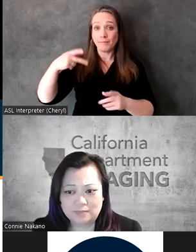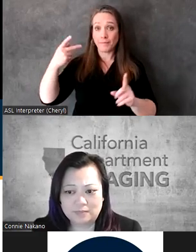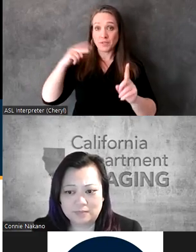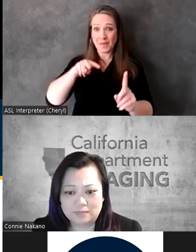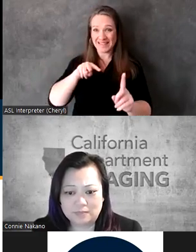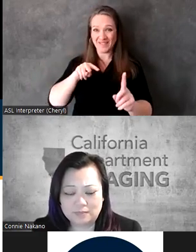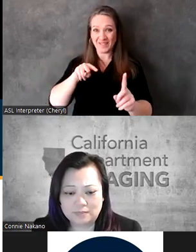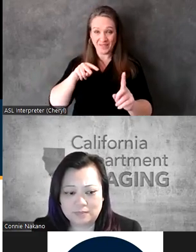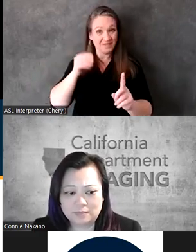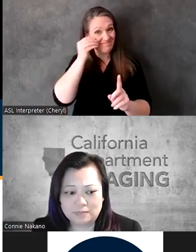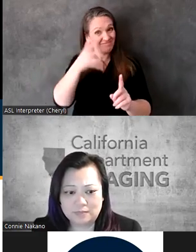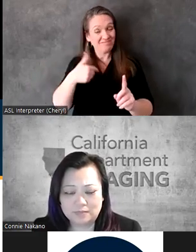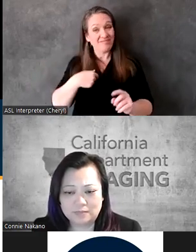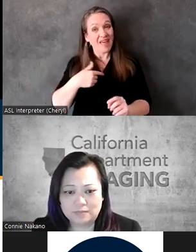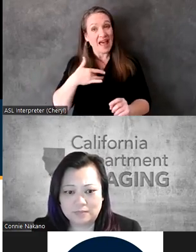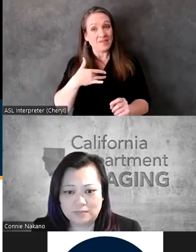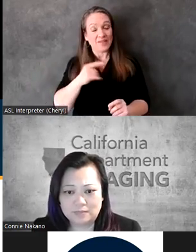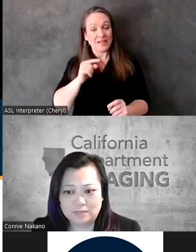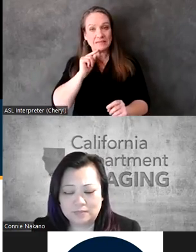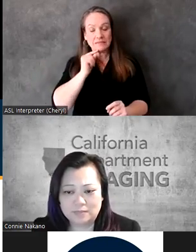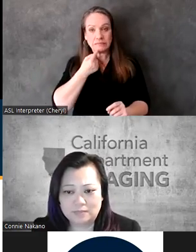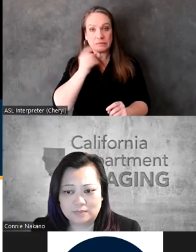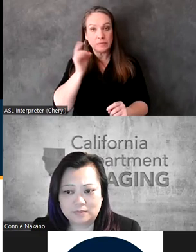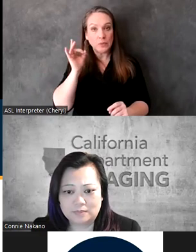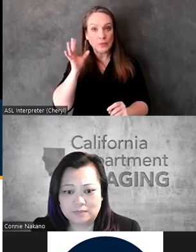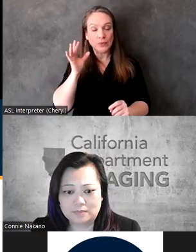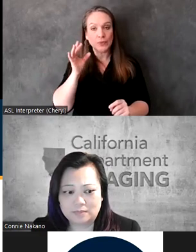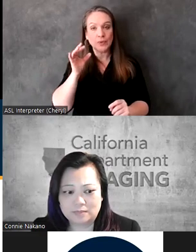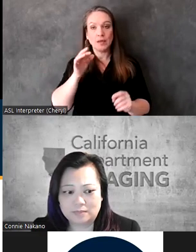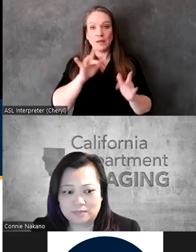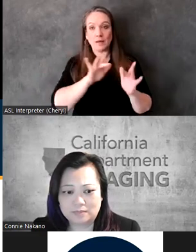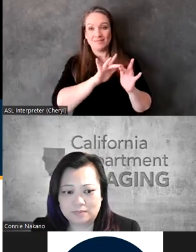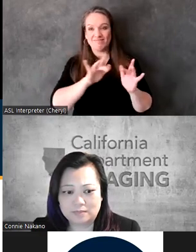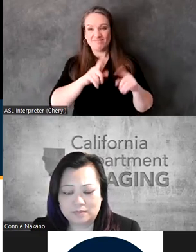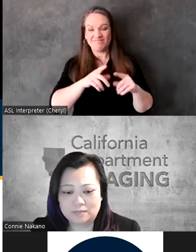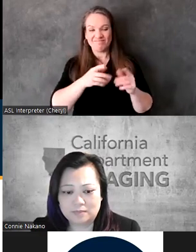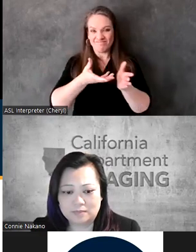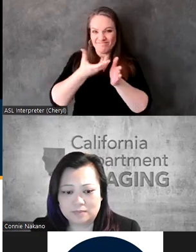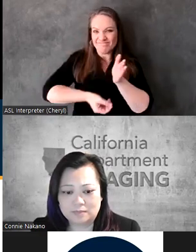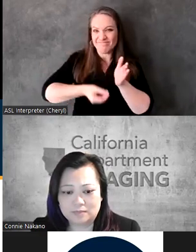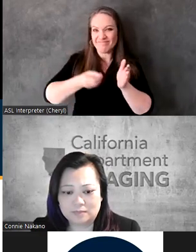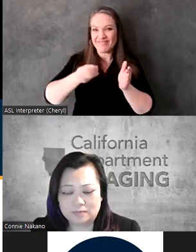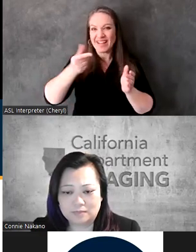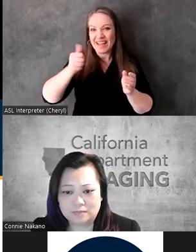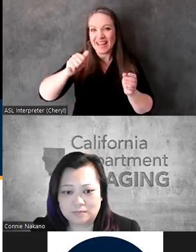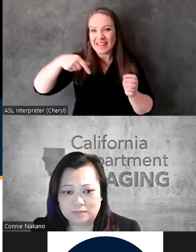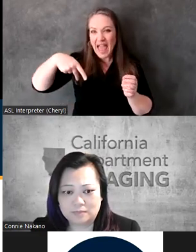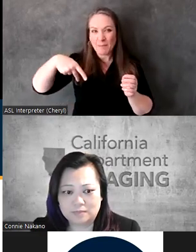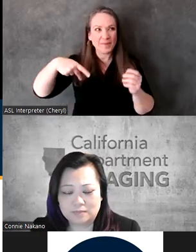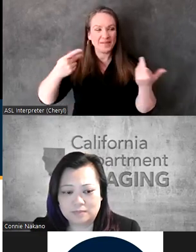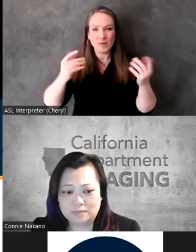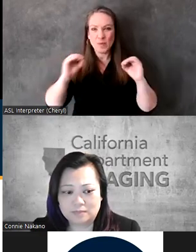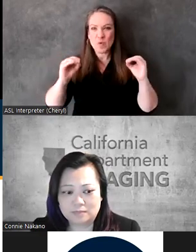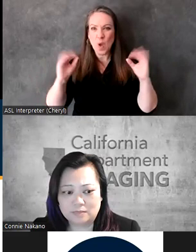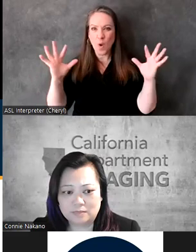gap in who can assist a resident of either a long-term care facility or an